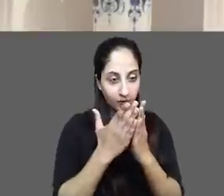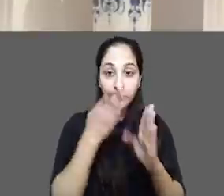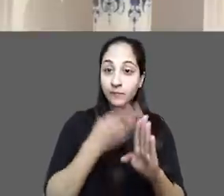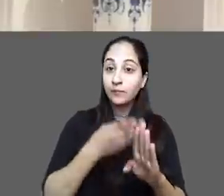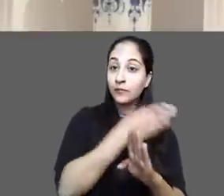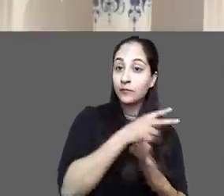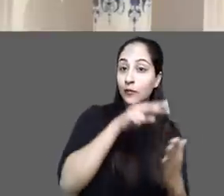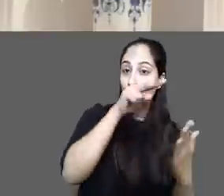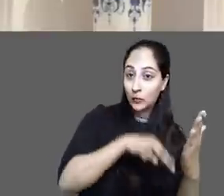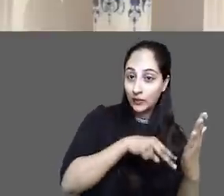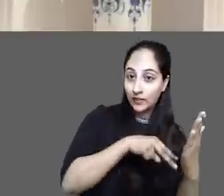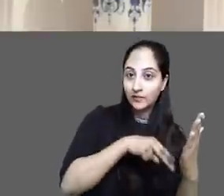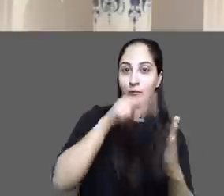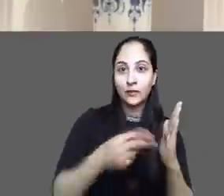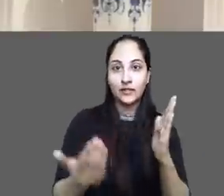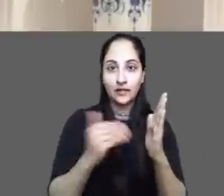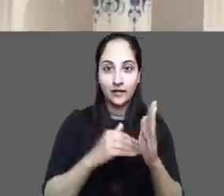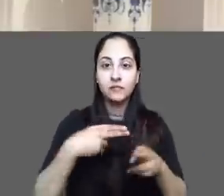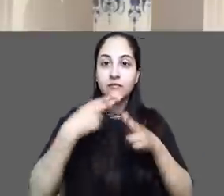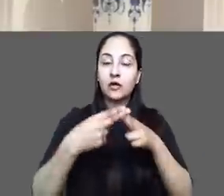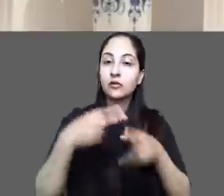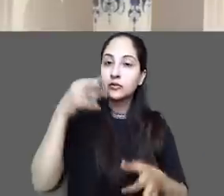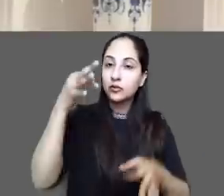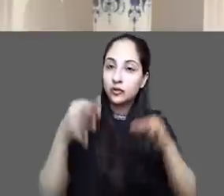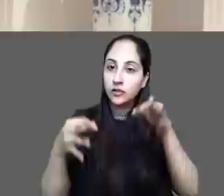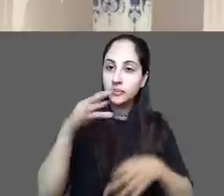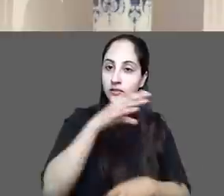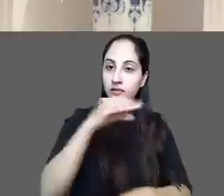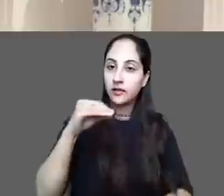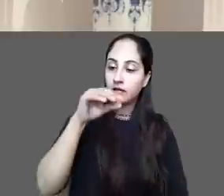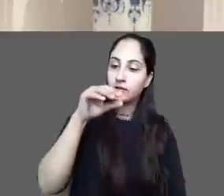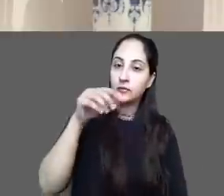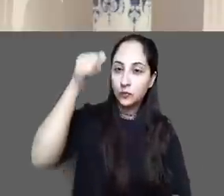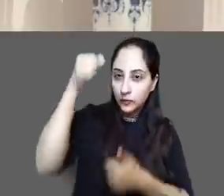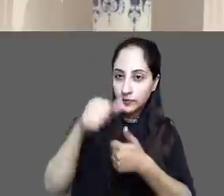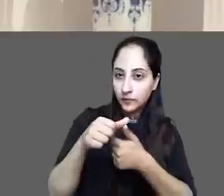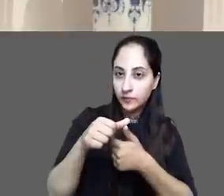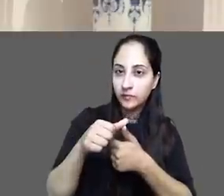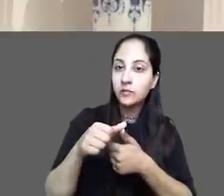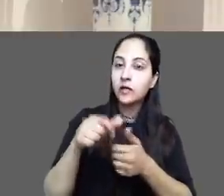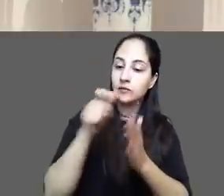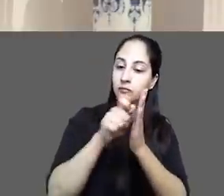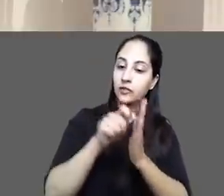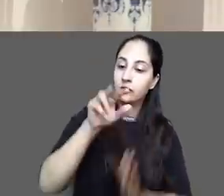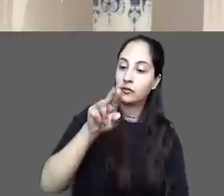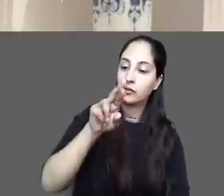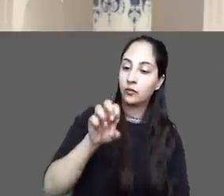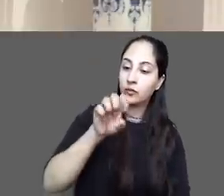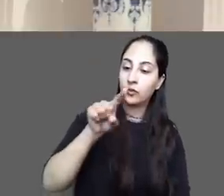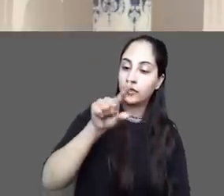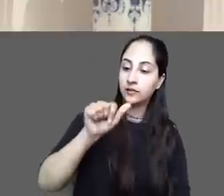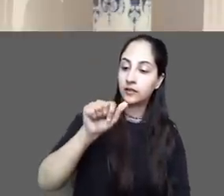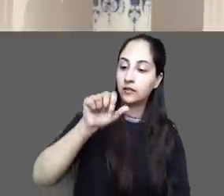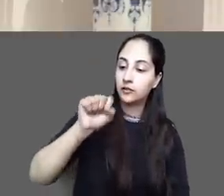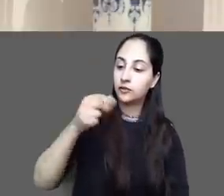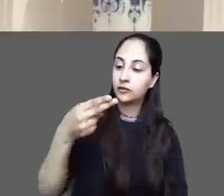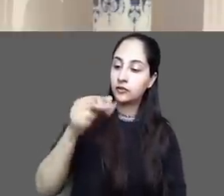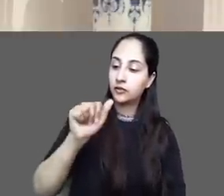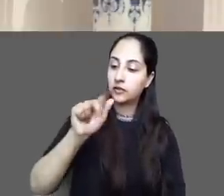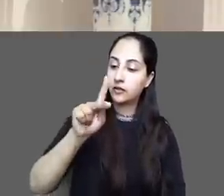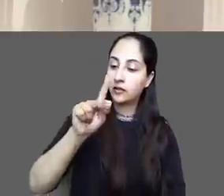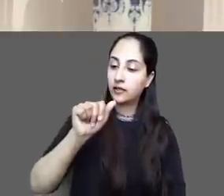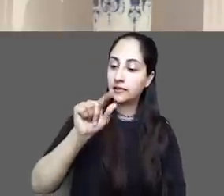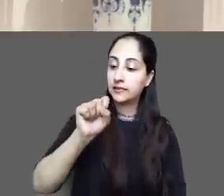You know what? I've actually reread Justice and Remembrance. I've read it before by Reza Shah Kazemi.